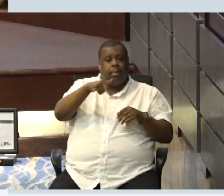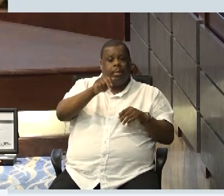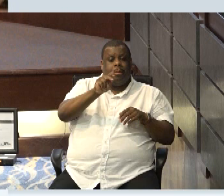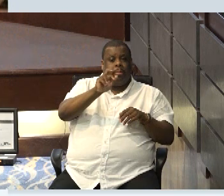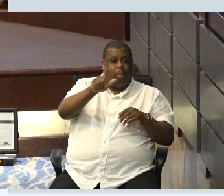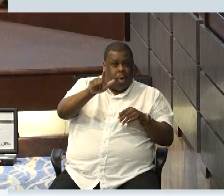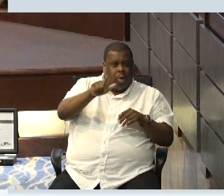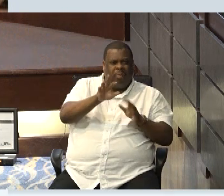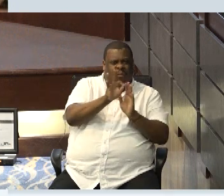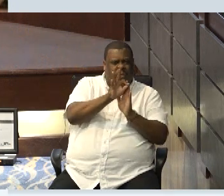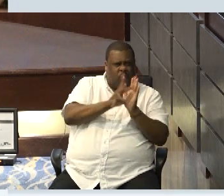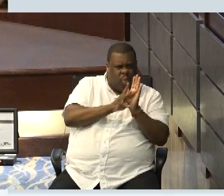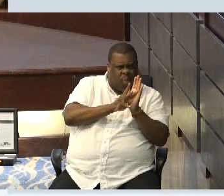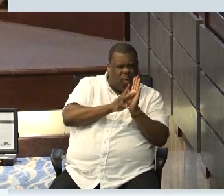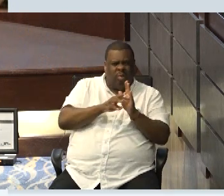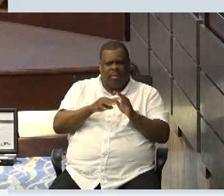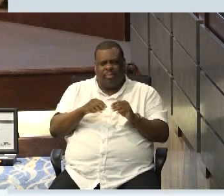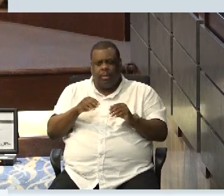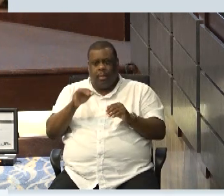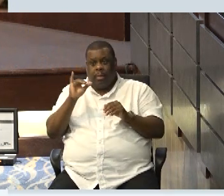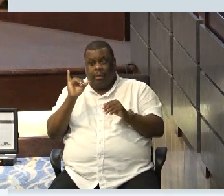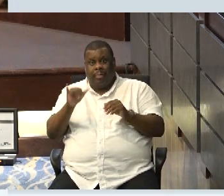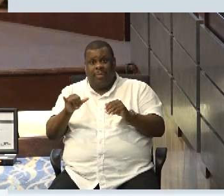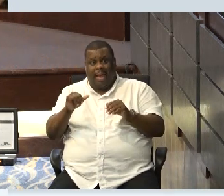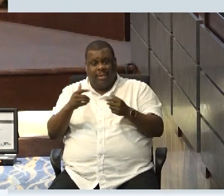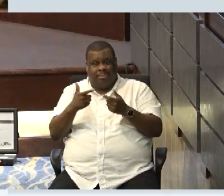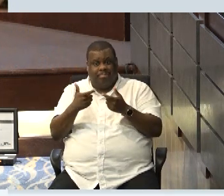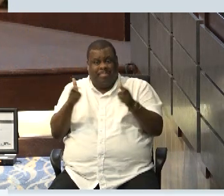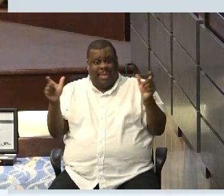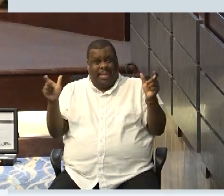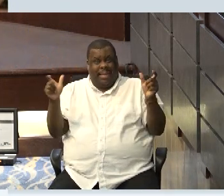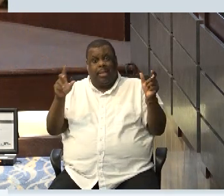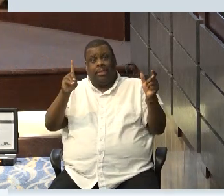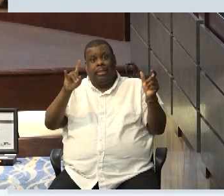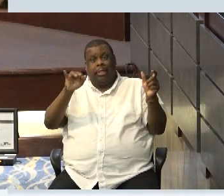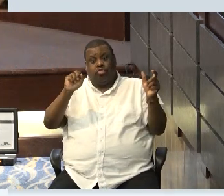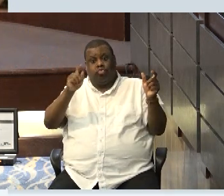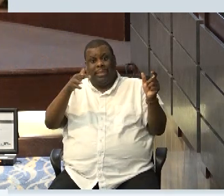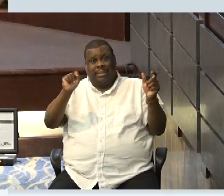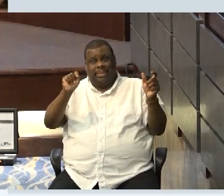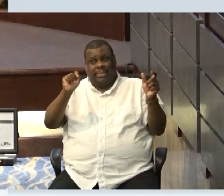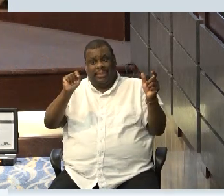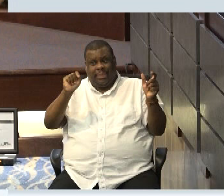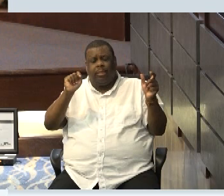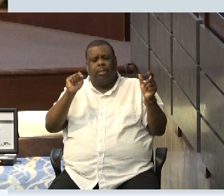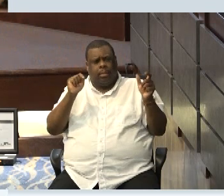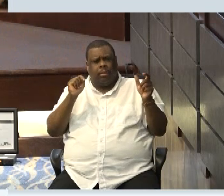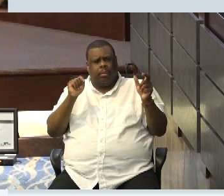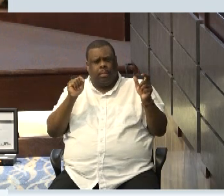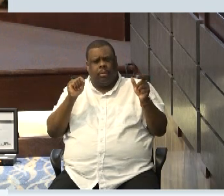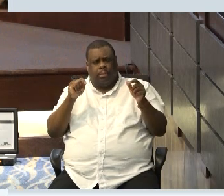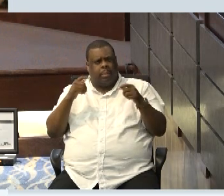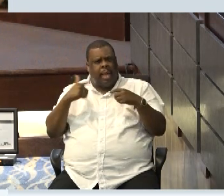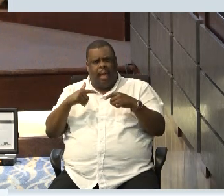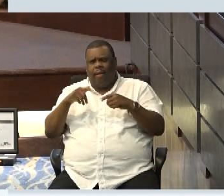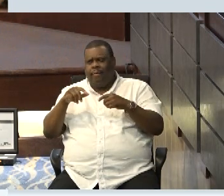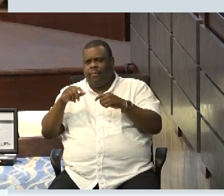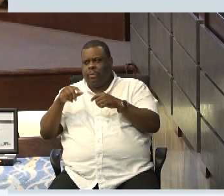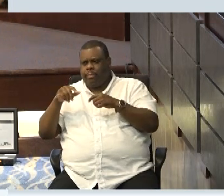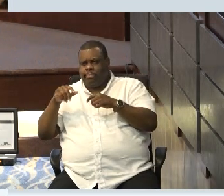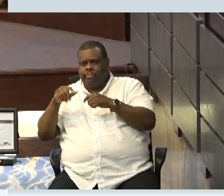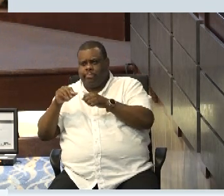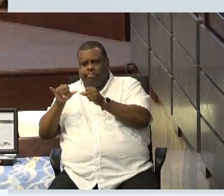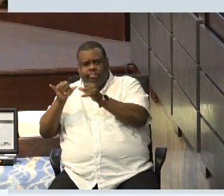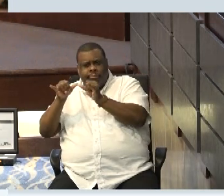Stockyards in Fort Worth. These are large-scale districts that utilized a master developer to make sure that